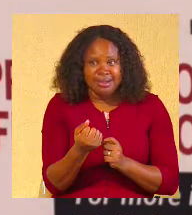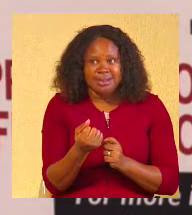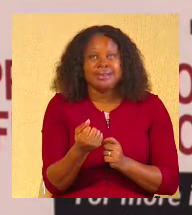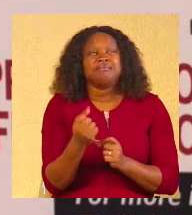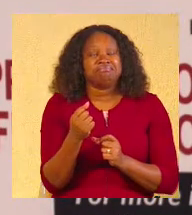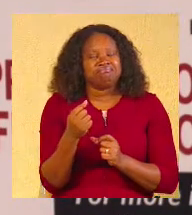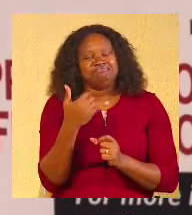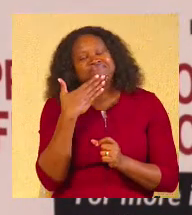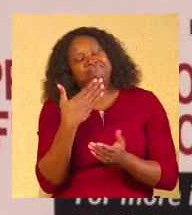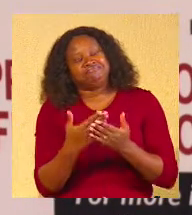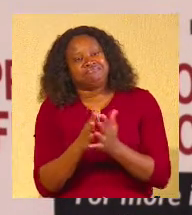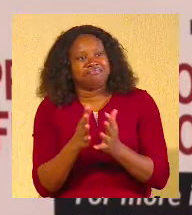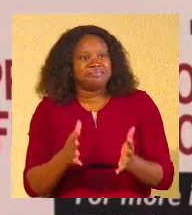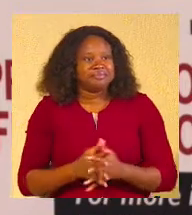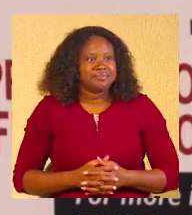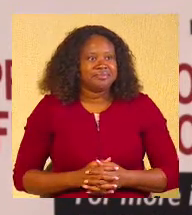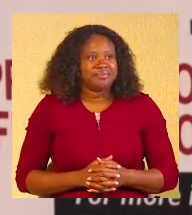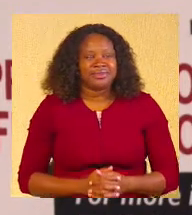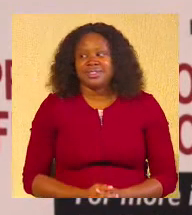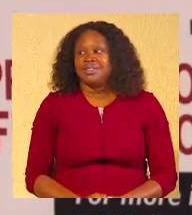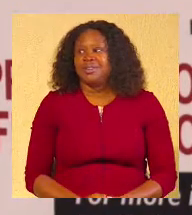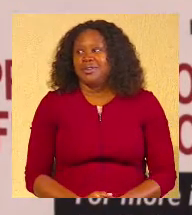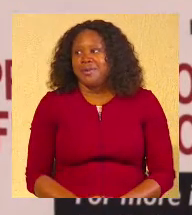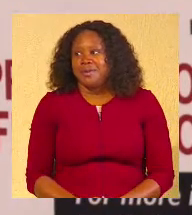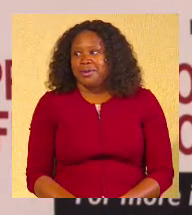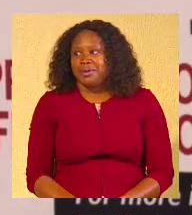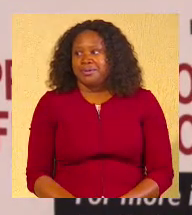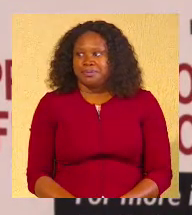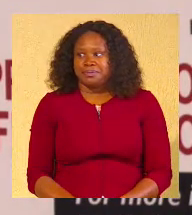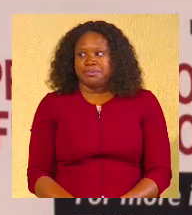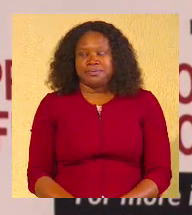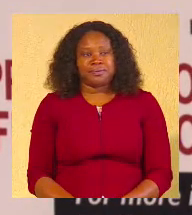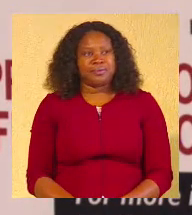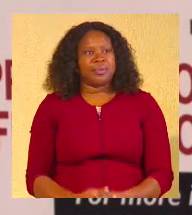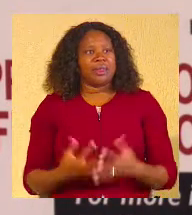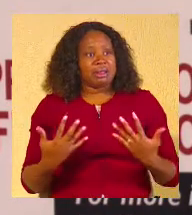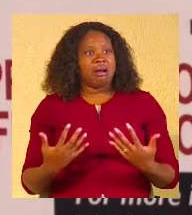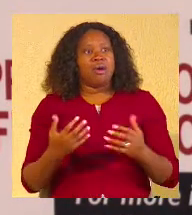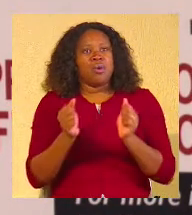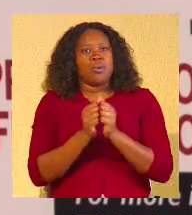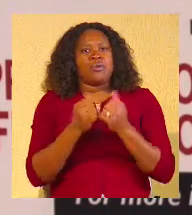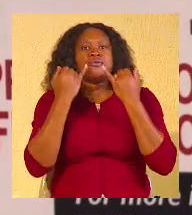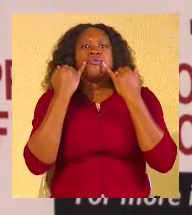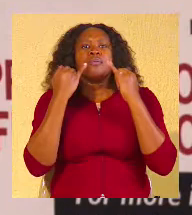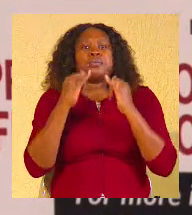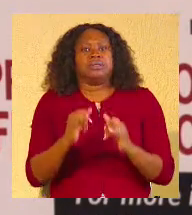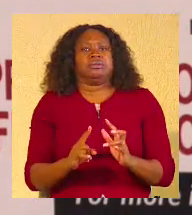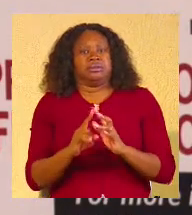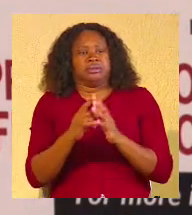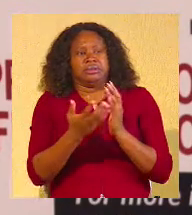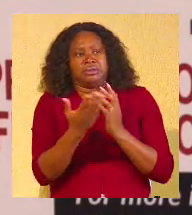Oh, thank you. Ms. Gale, my question was going to be, with all the information that's going around, there's also a lot